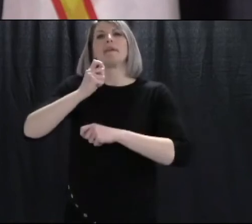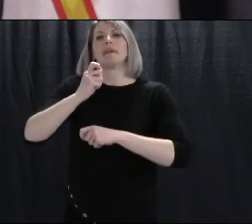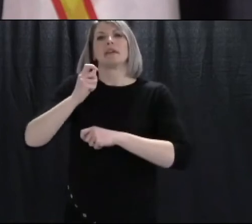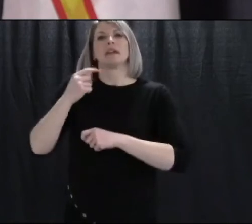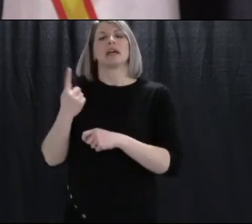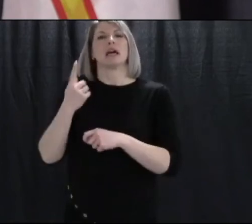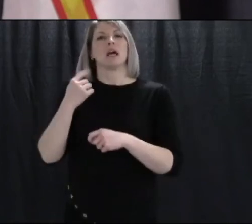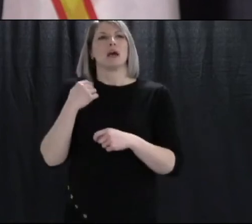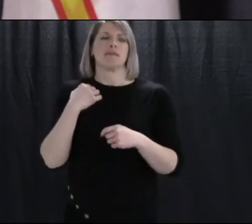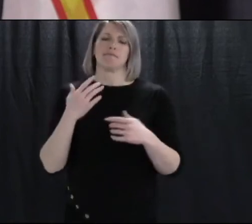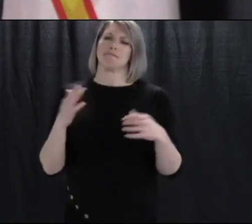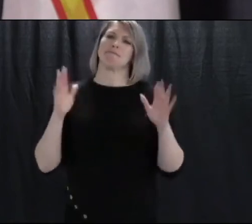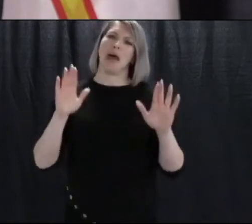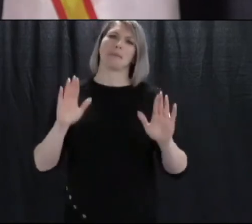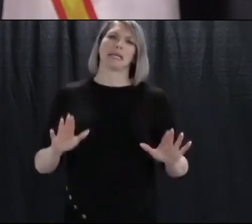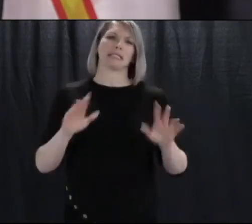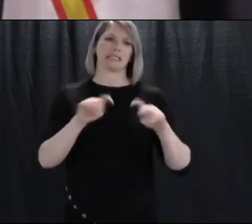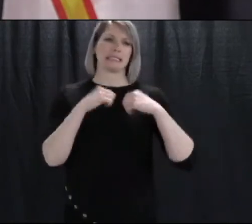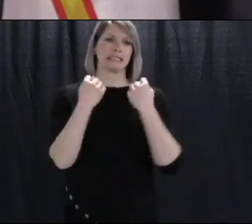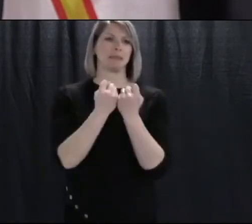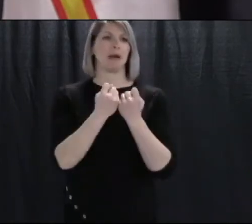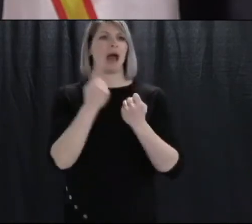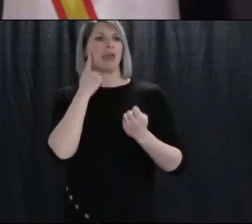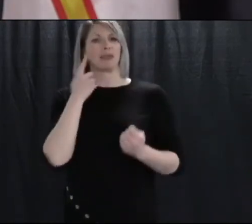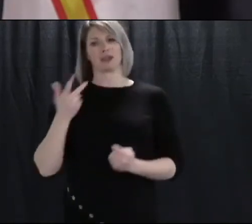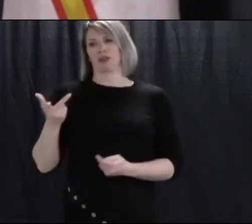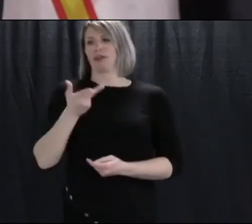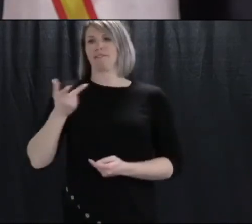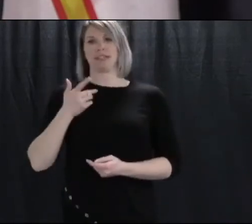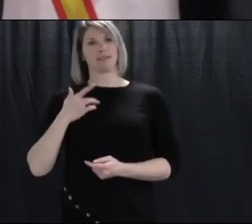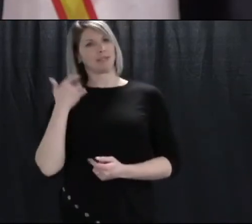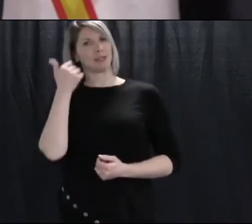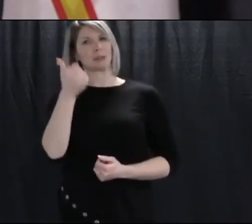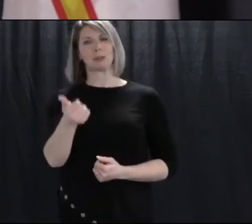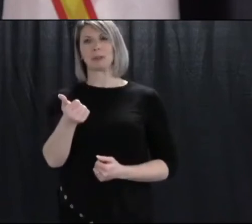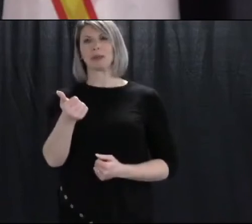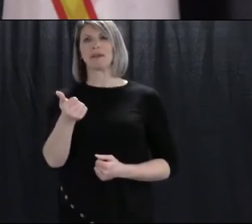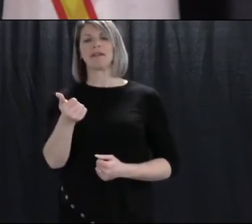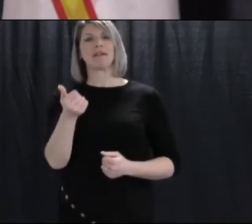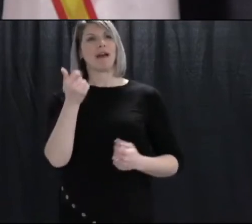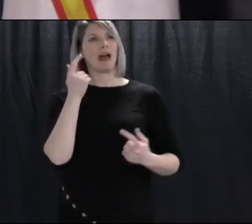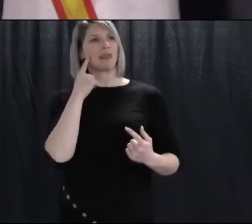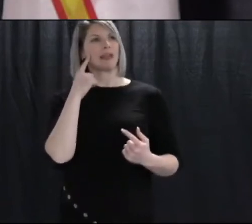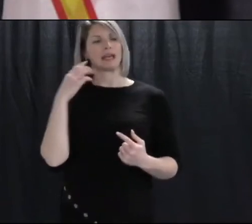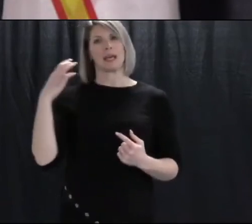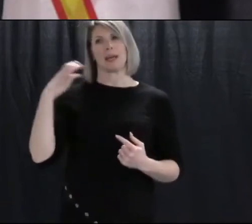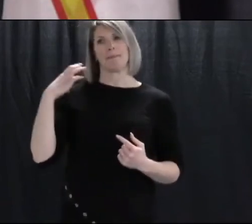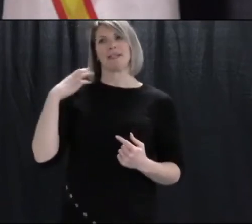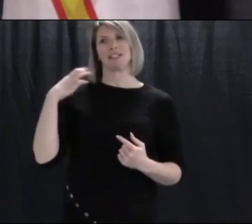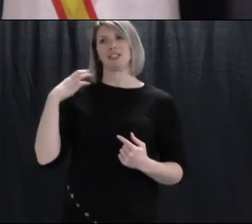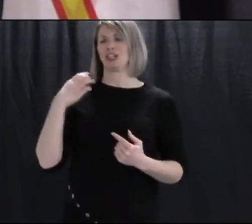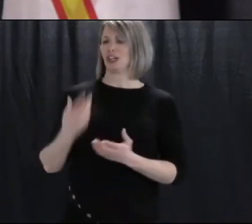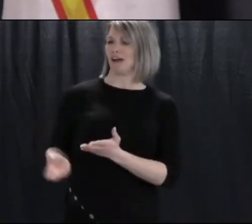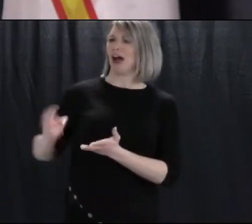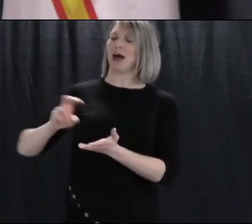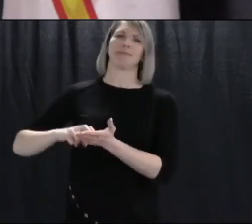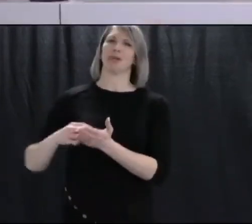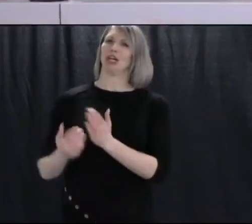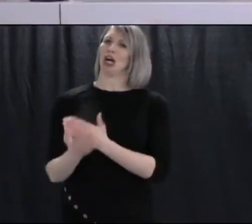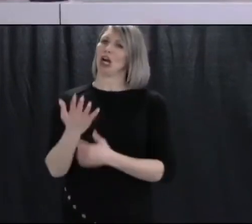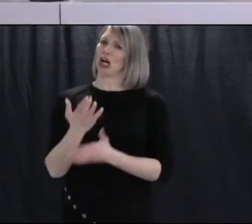well. Right now I think we're all feeling good from what I'm told. I know the minister's up quite early in the morning